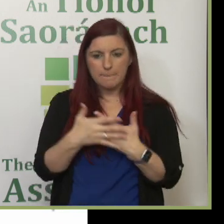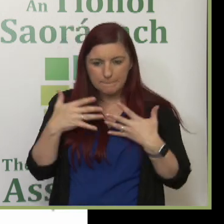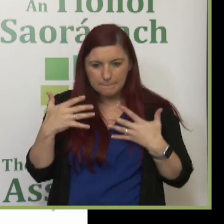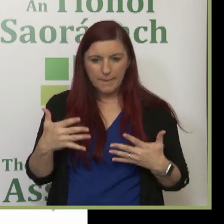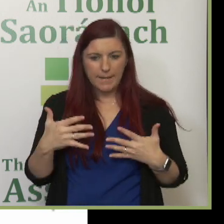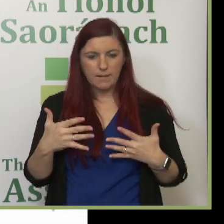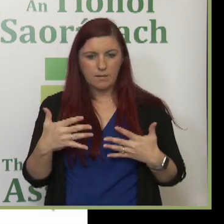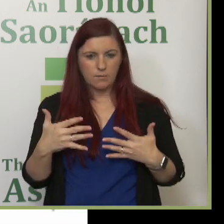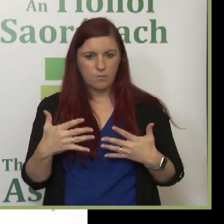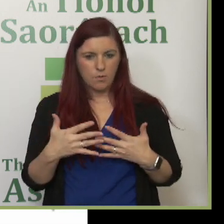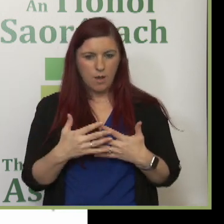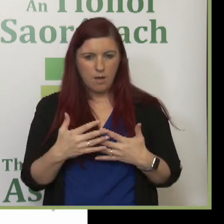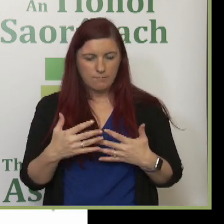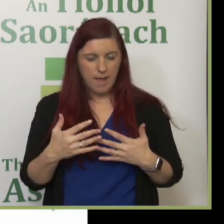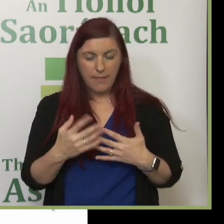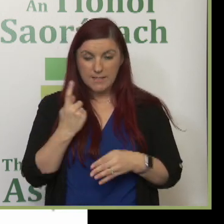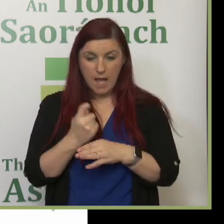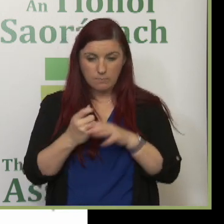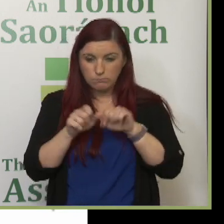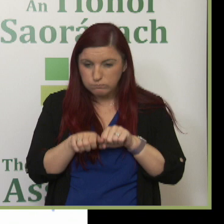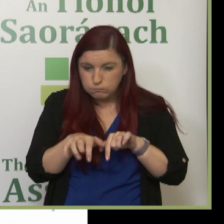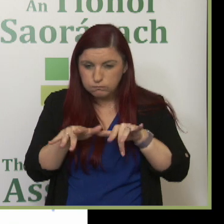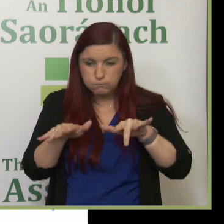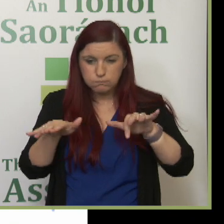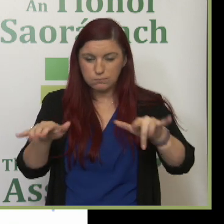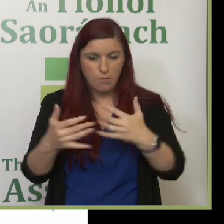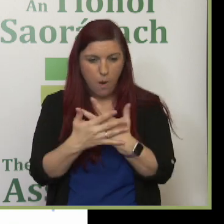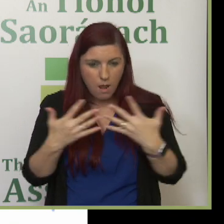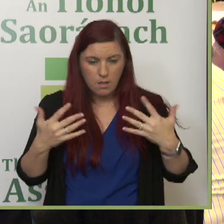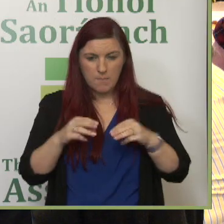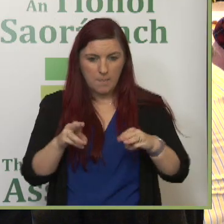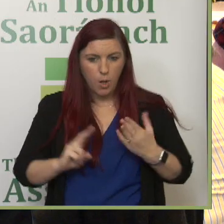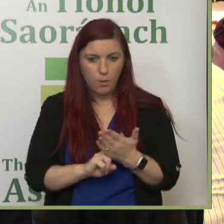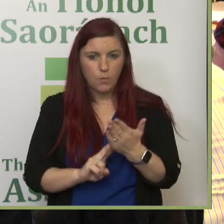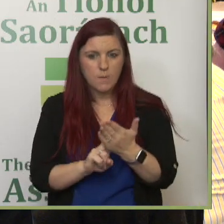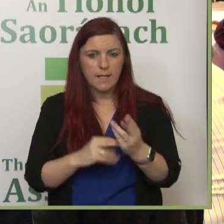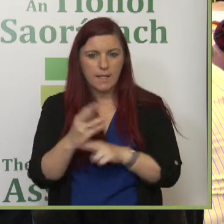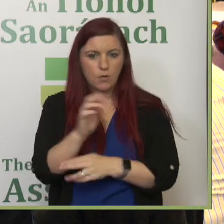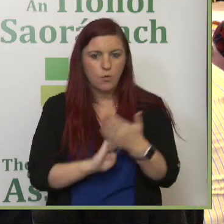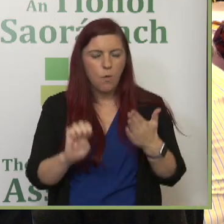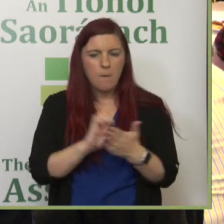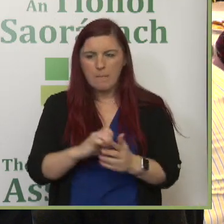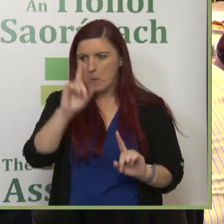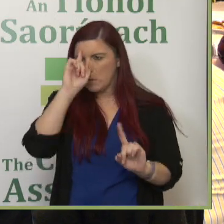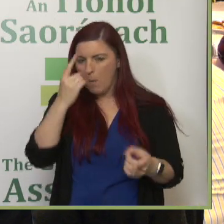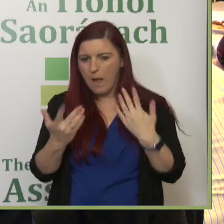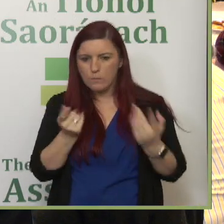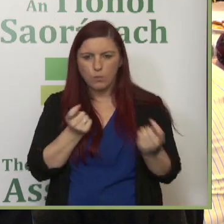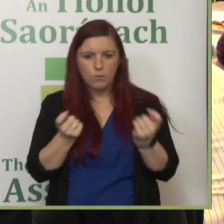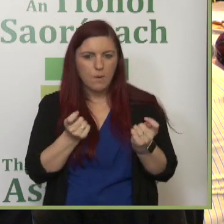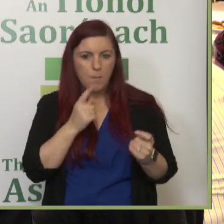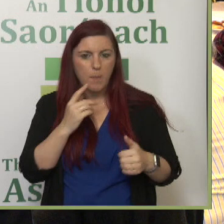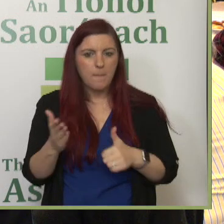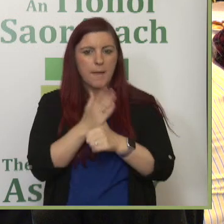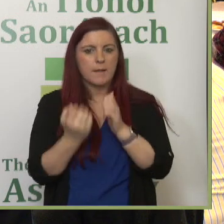of opiate use hit Europe. Policymakers didn't really know how to respond to that, and there was a lot of focus around what the main issues we were looking at,